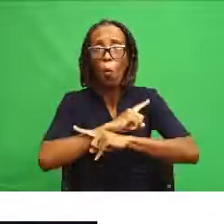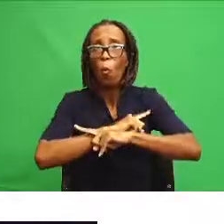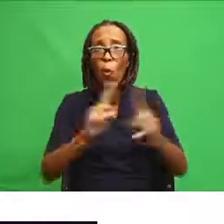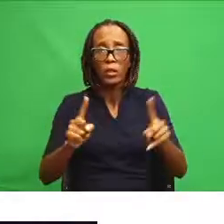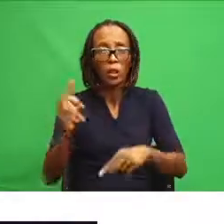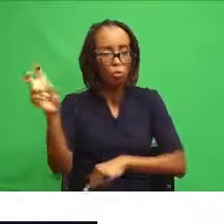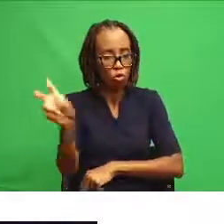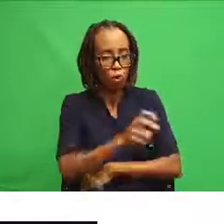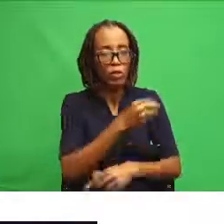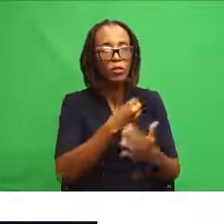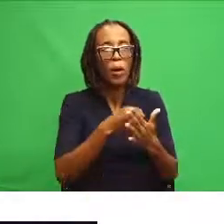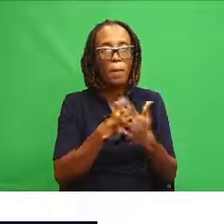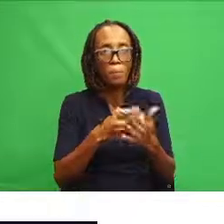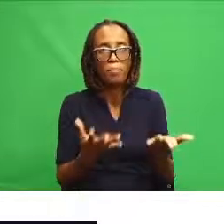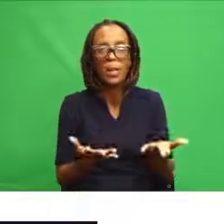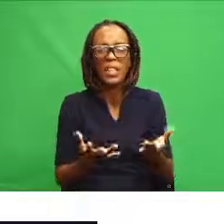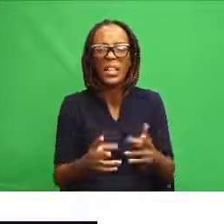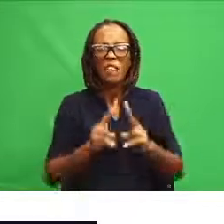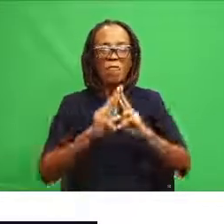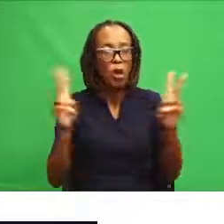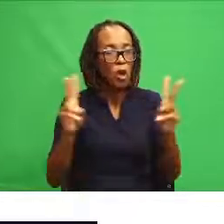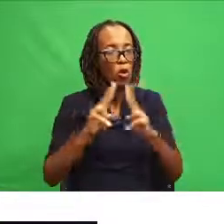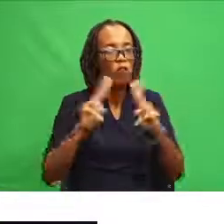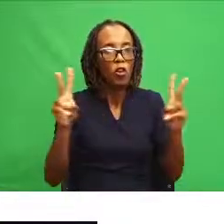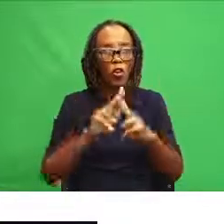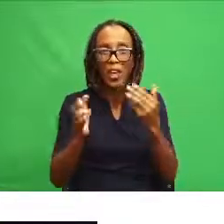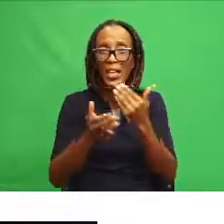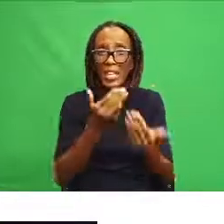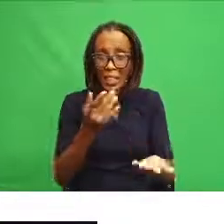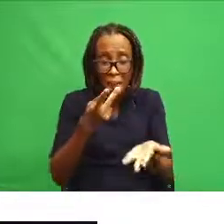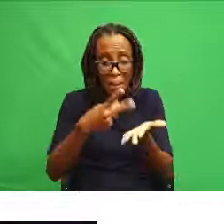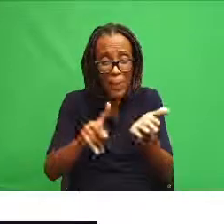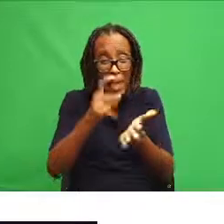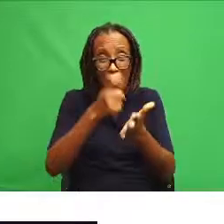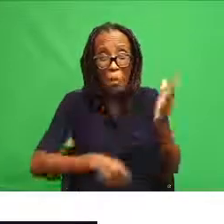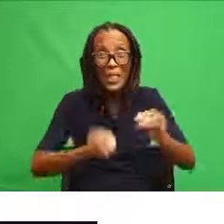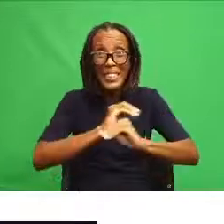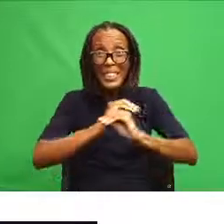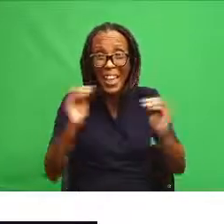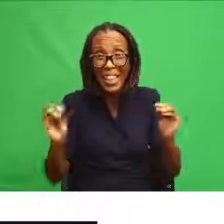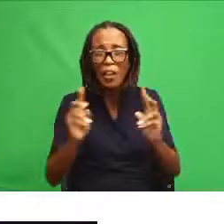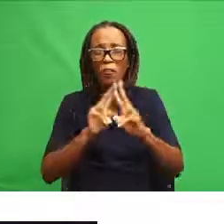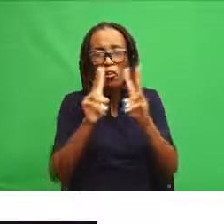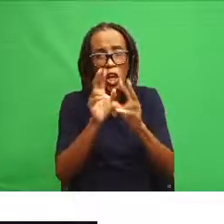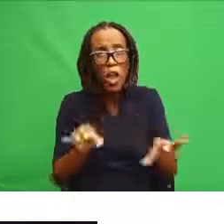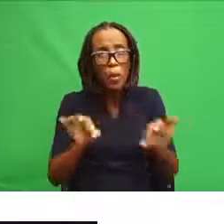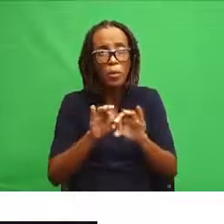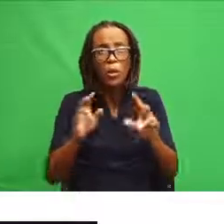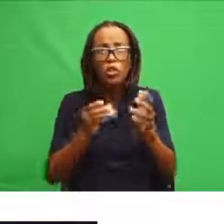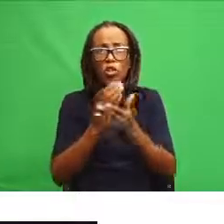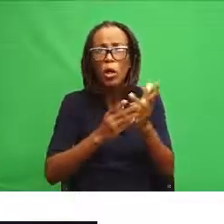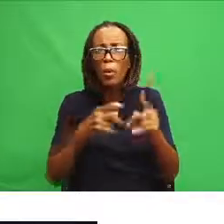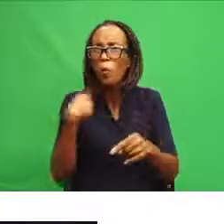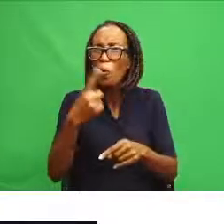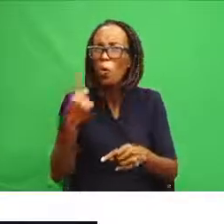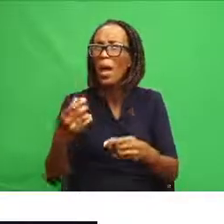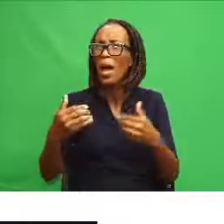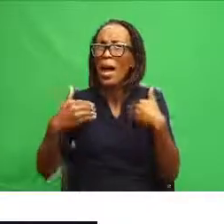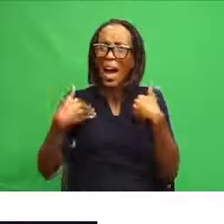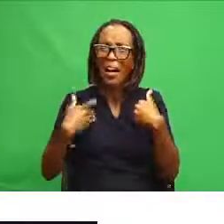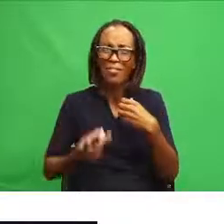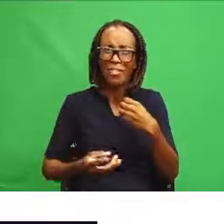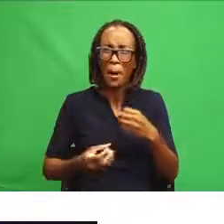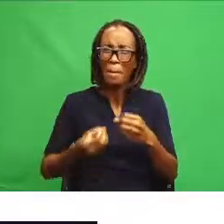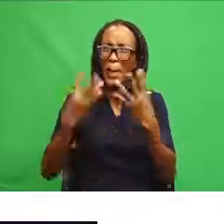there is absolutely no cost. So I'm speaking particularly to people who may not have huge